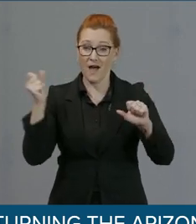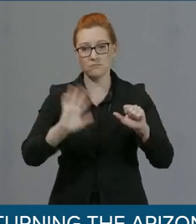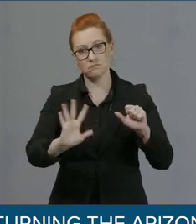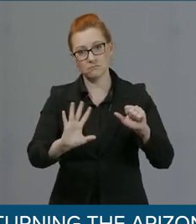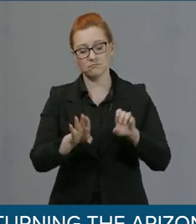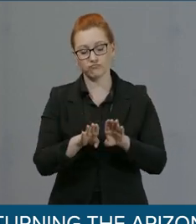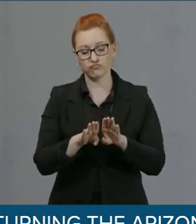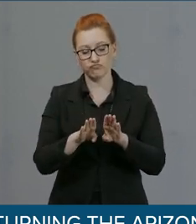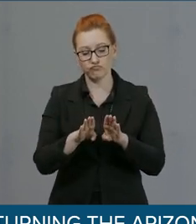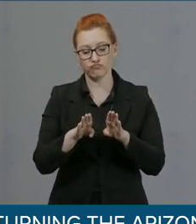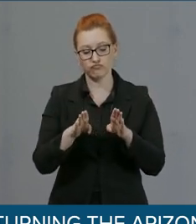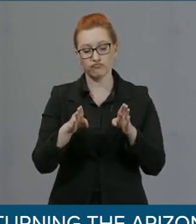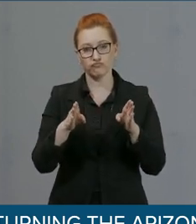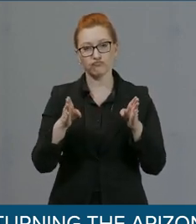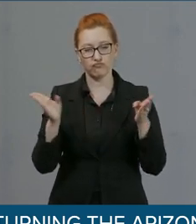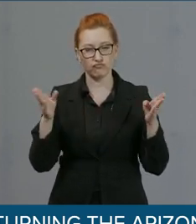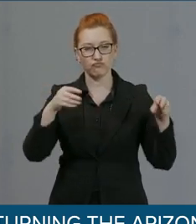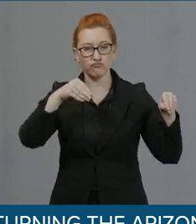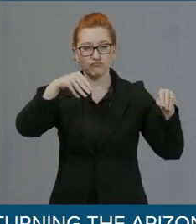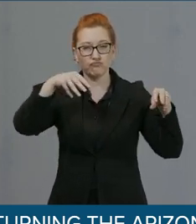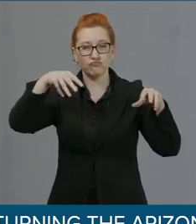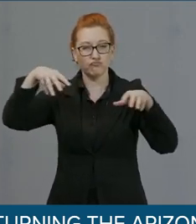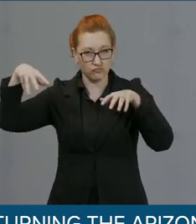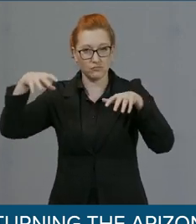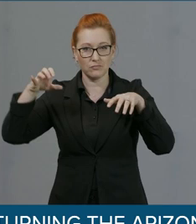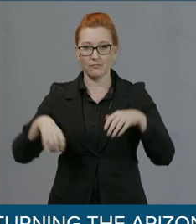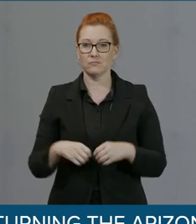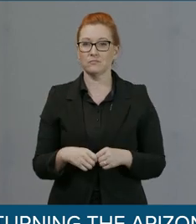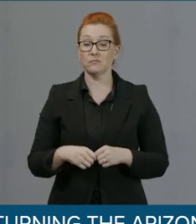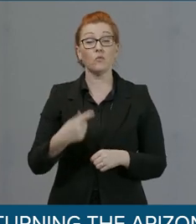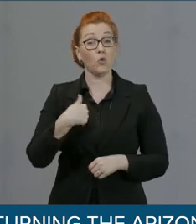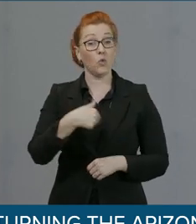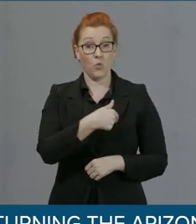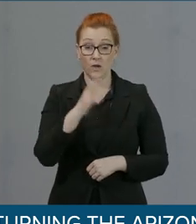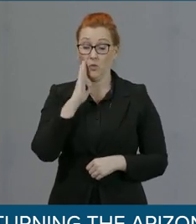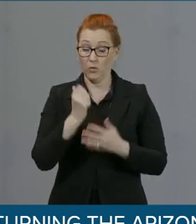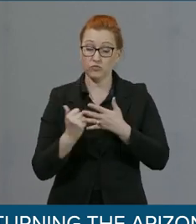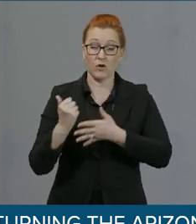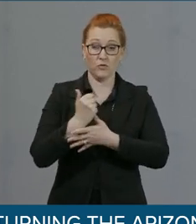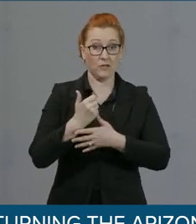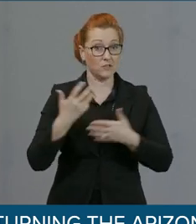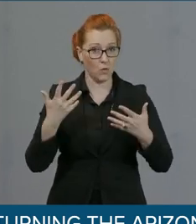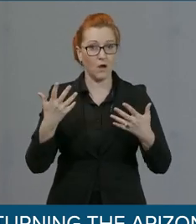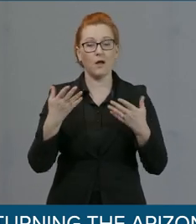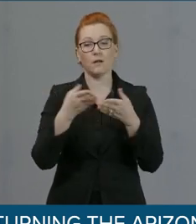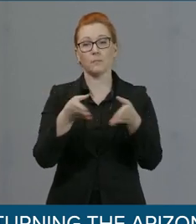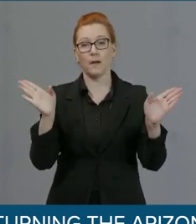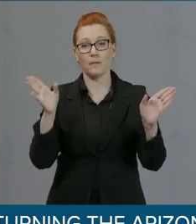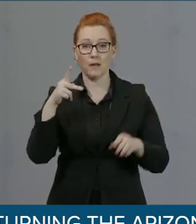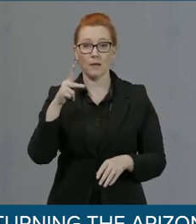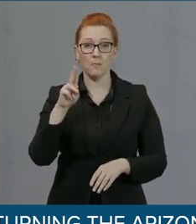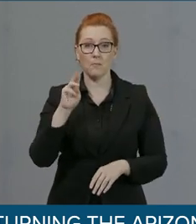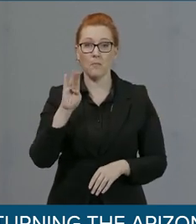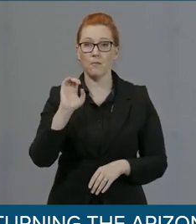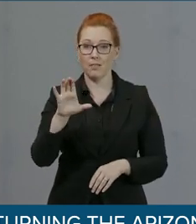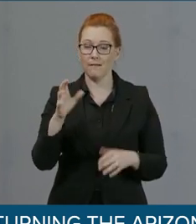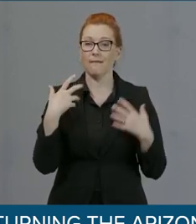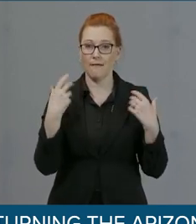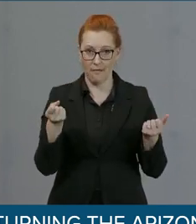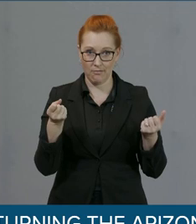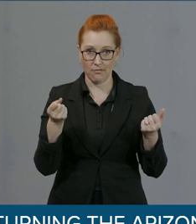continue. We're going to balance public health, and we are going to prioritize public health while planning to